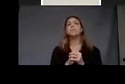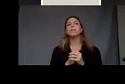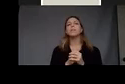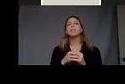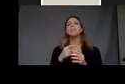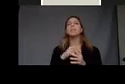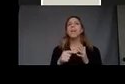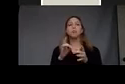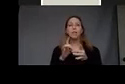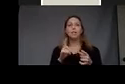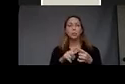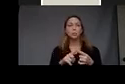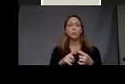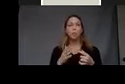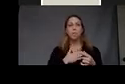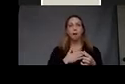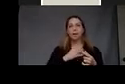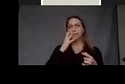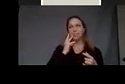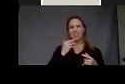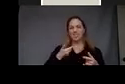and the path